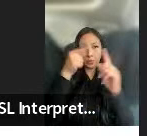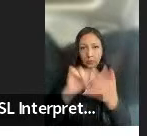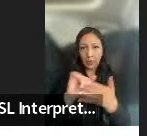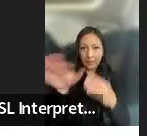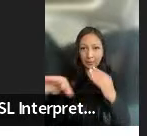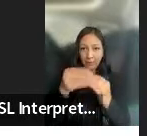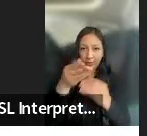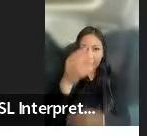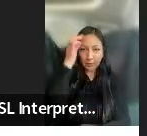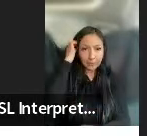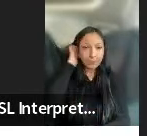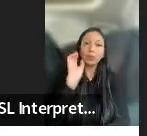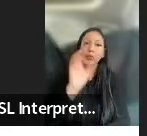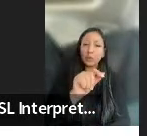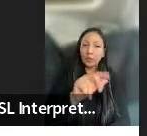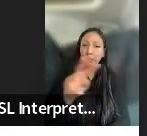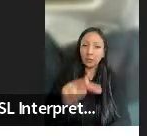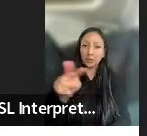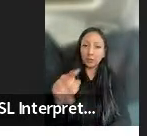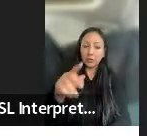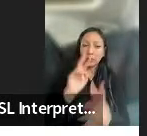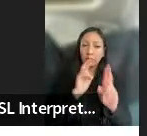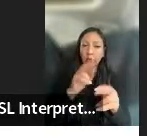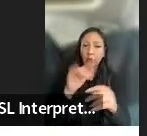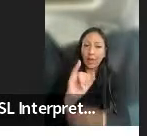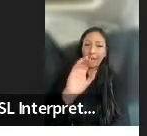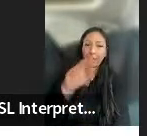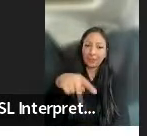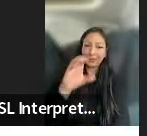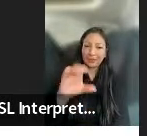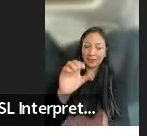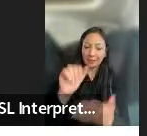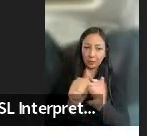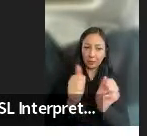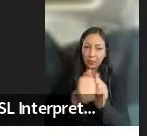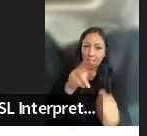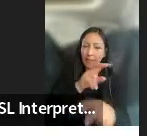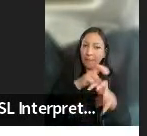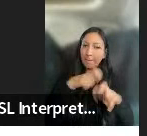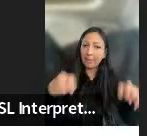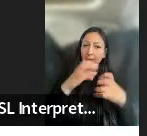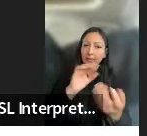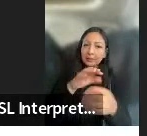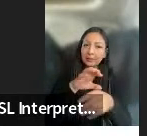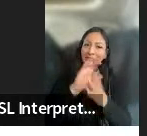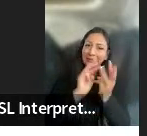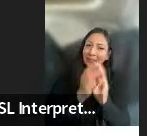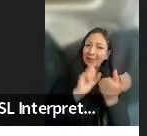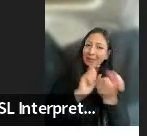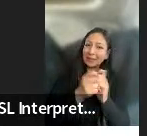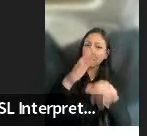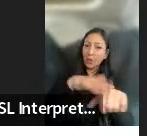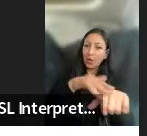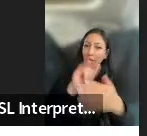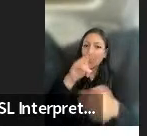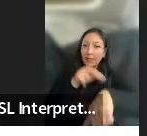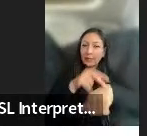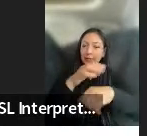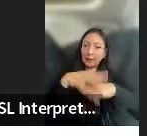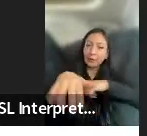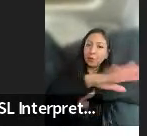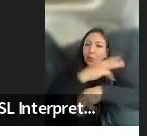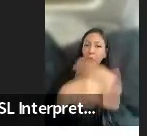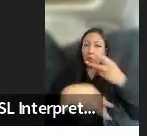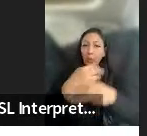here the 2022 report from the IPCC, Intergovernmental Panel on Climate Change, calling on nations across the world to